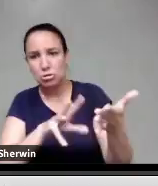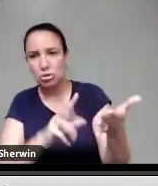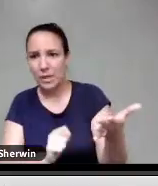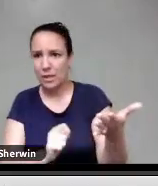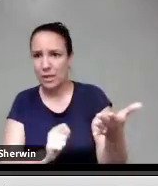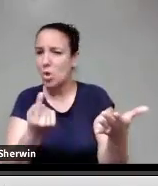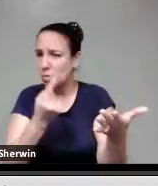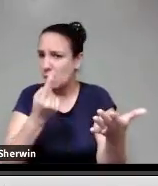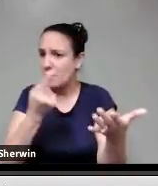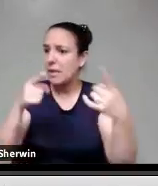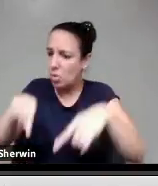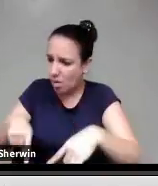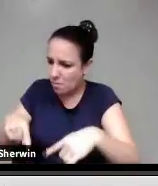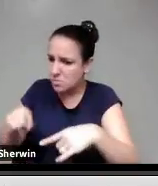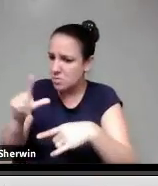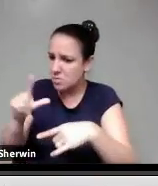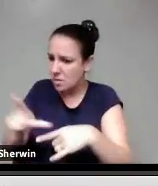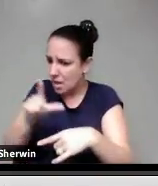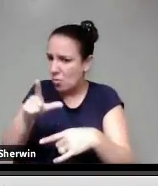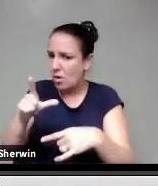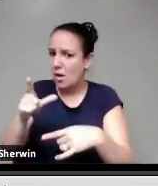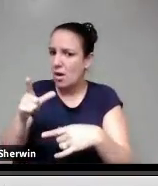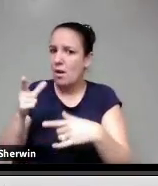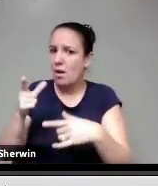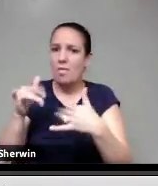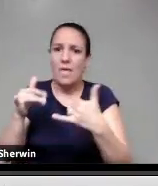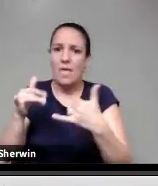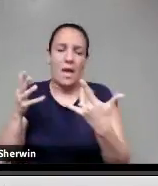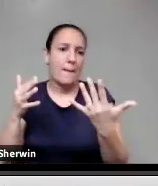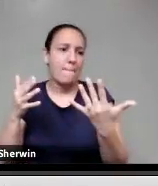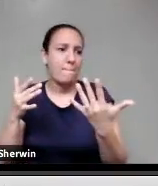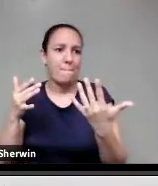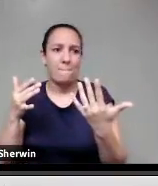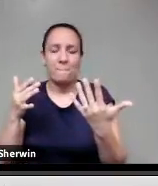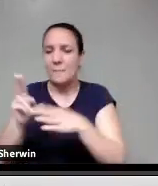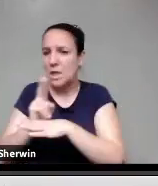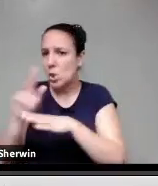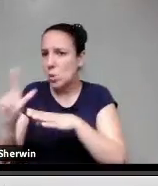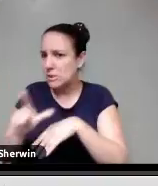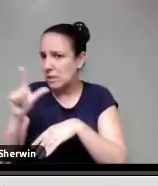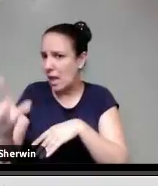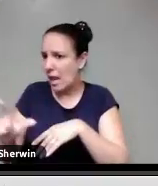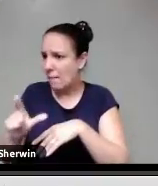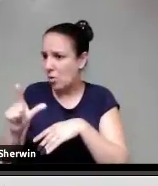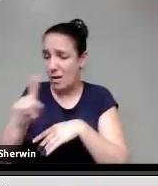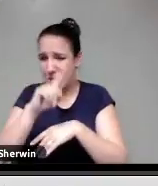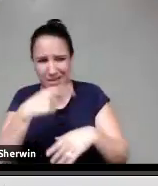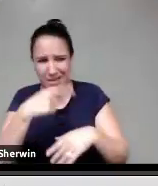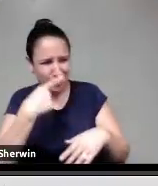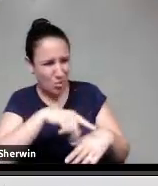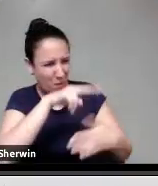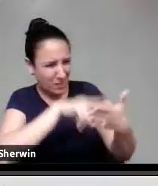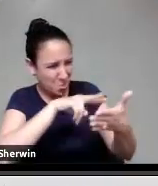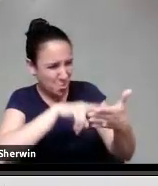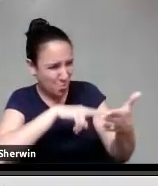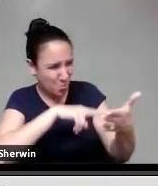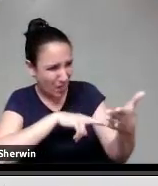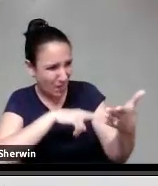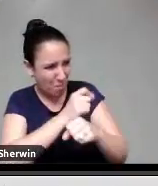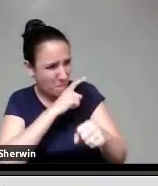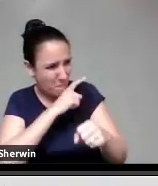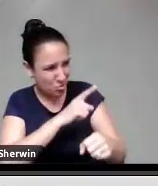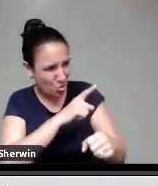So give it to somebody that isn't that frequent a patron for you and say, would you read this and see if there's anything we need to clarify? Should we shorten it?